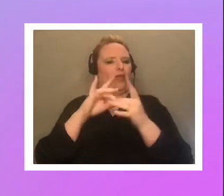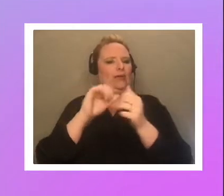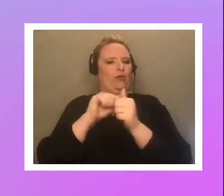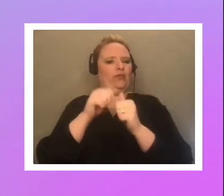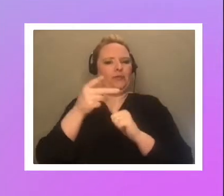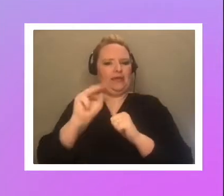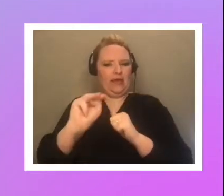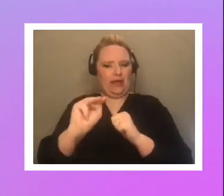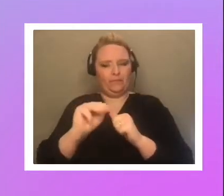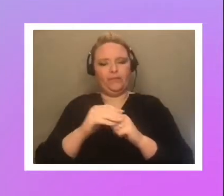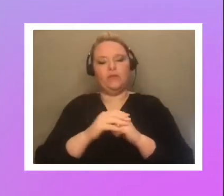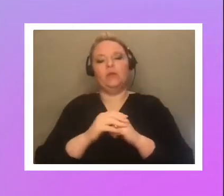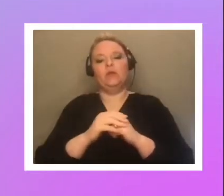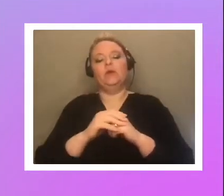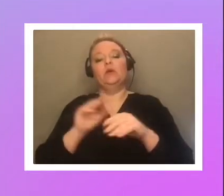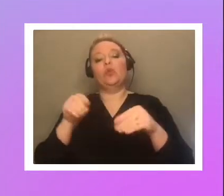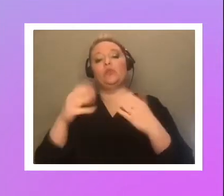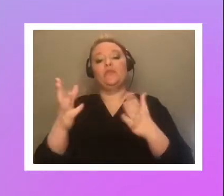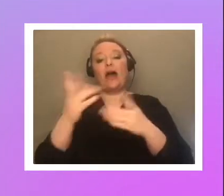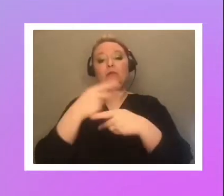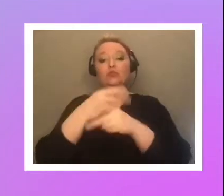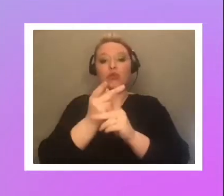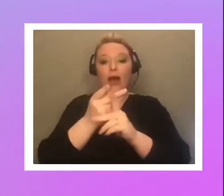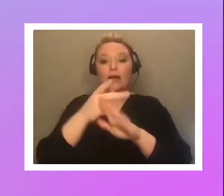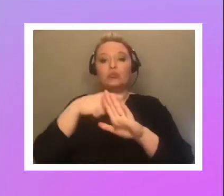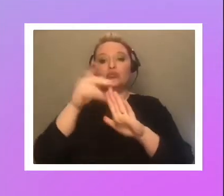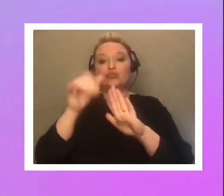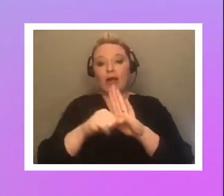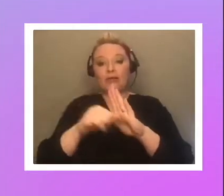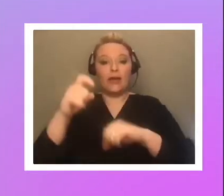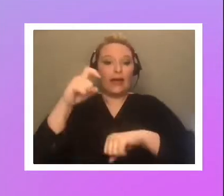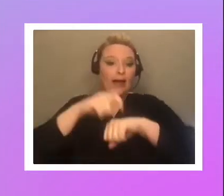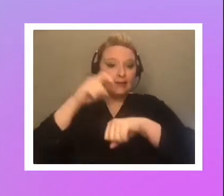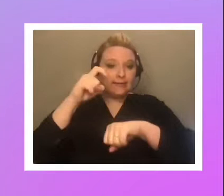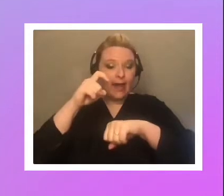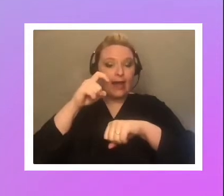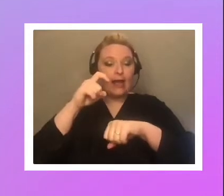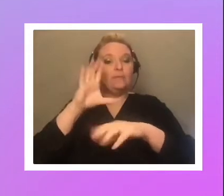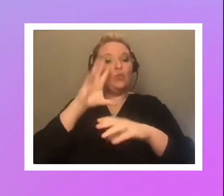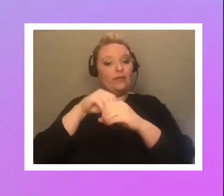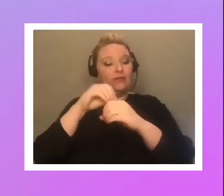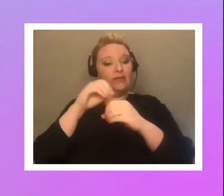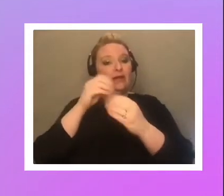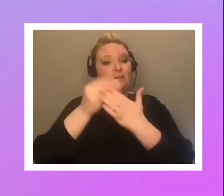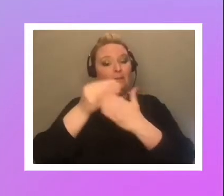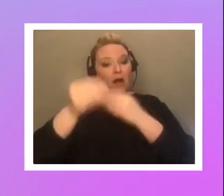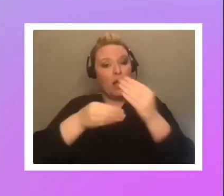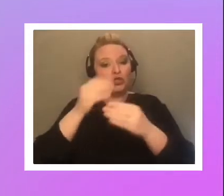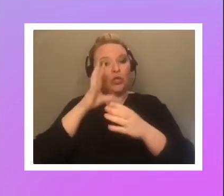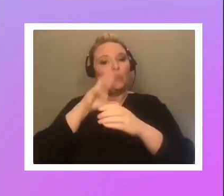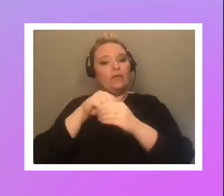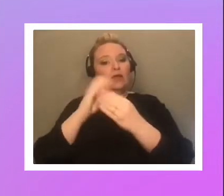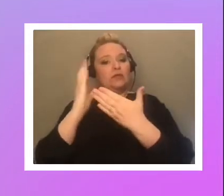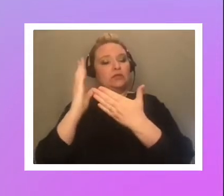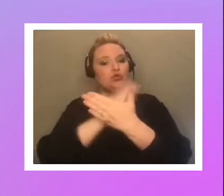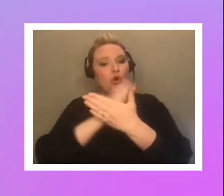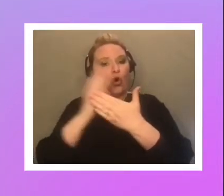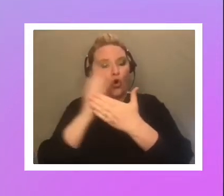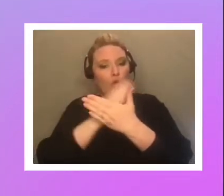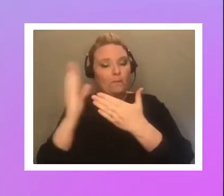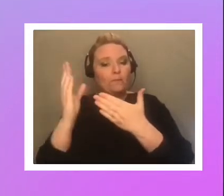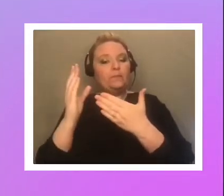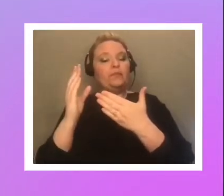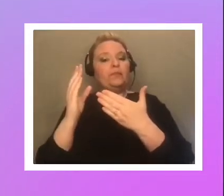delivering a product or a project on time, within budget, within scope, no scope creep,